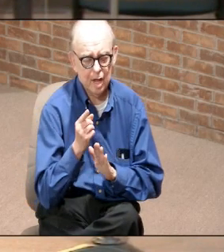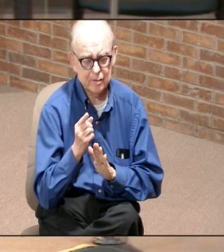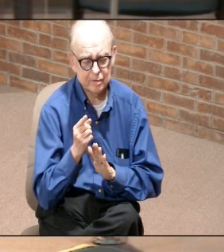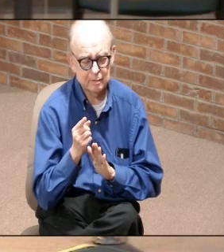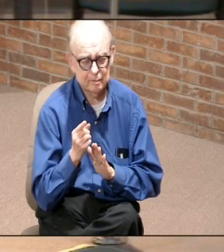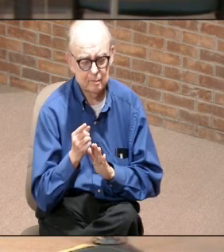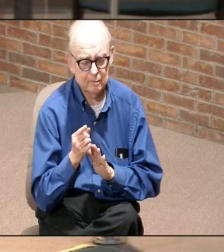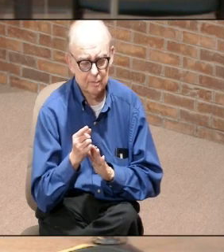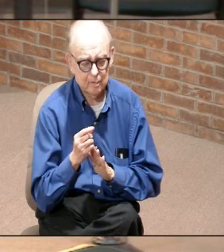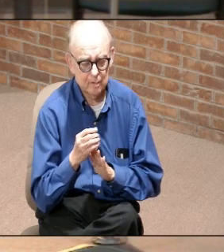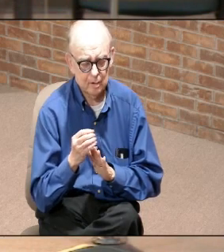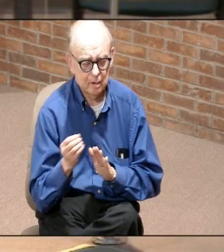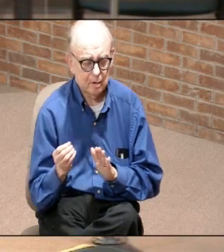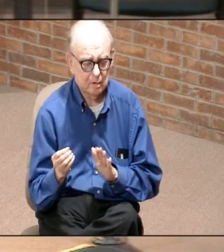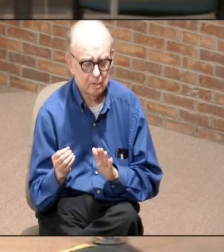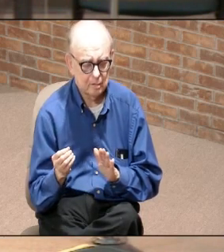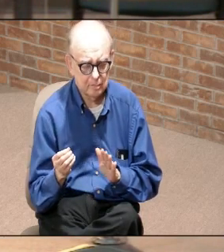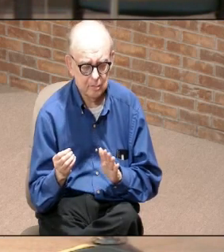And